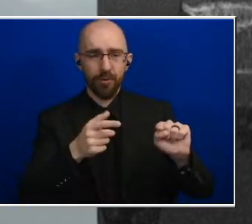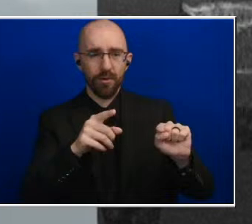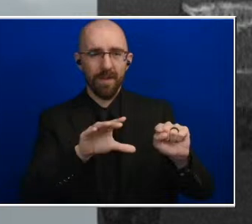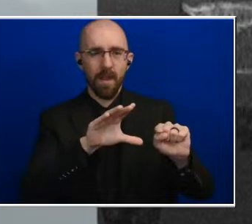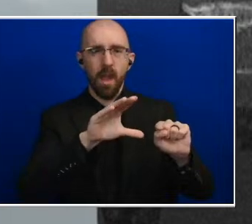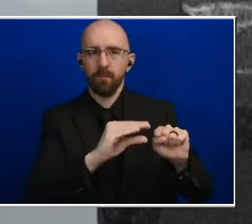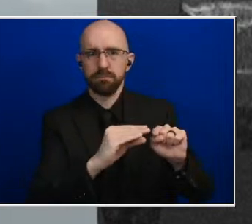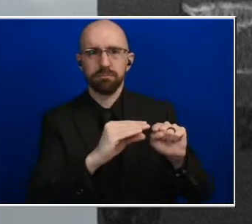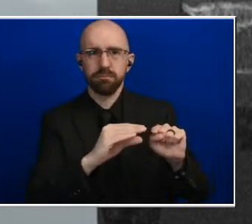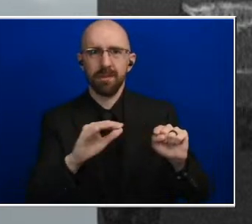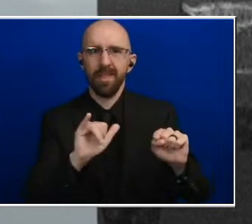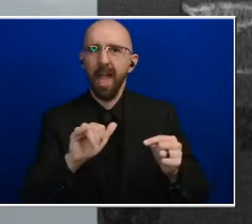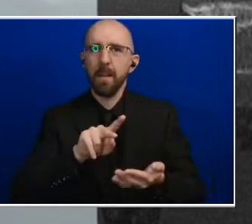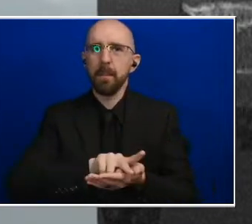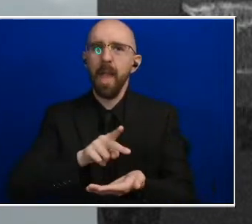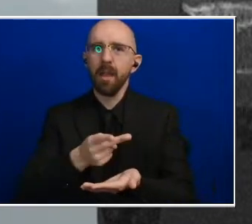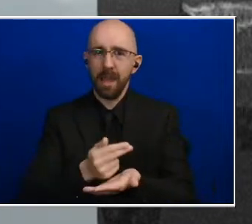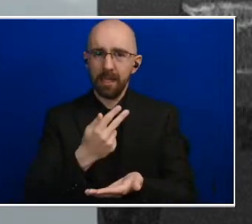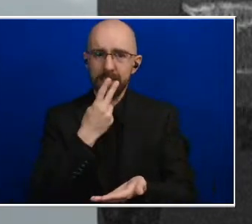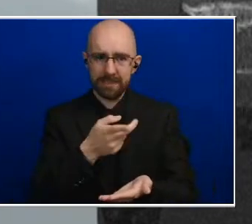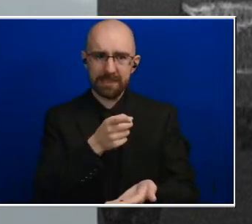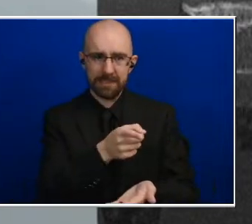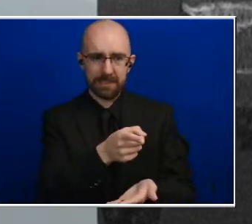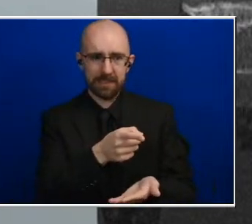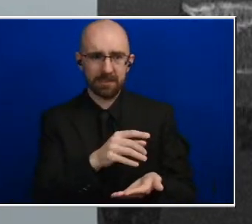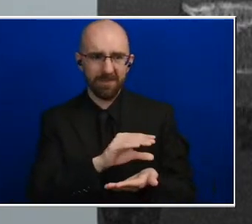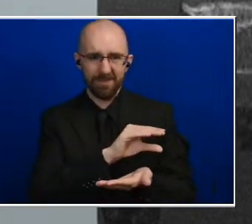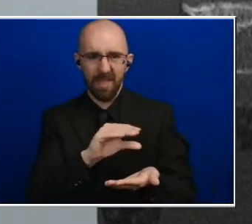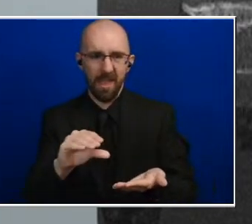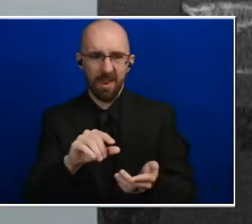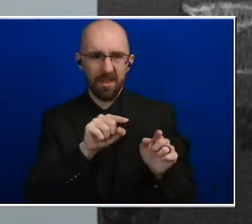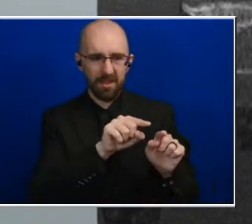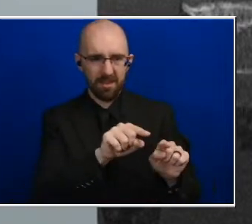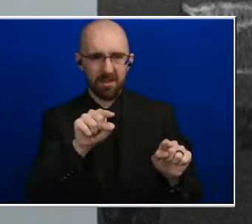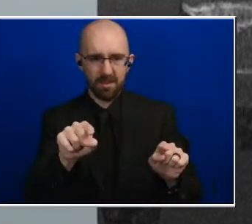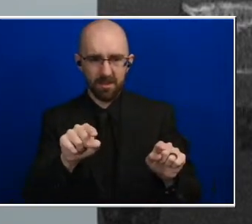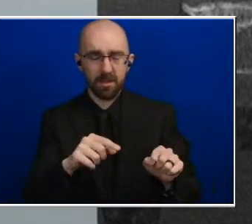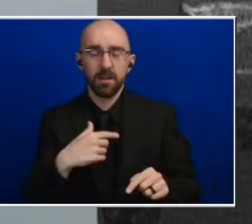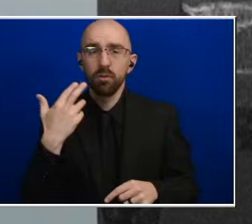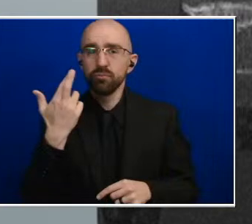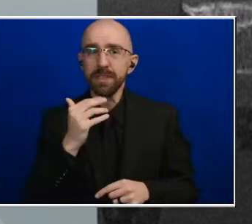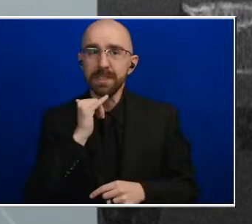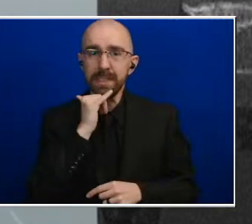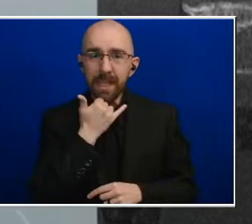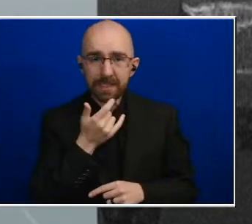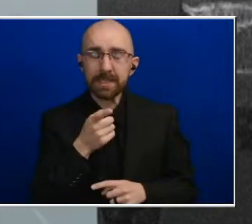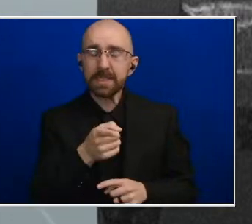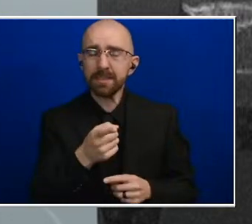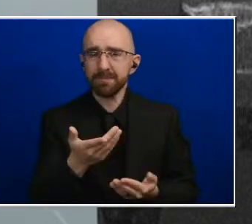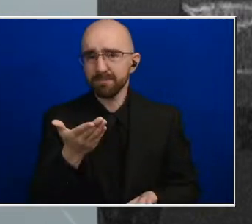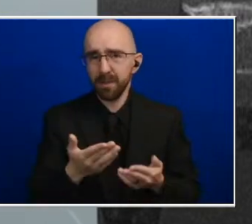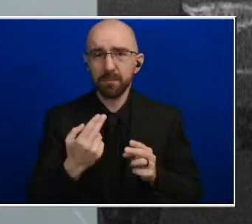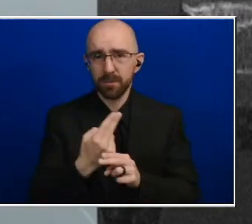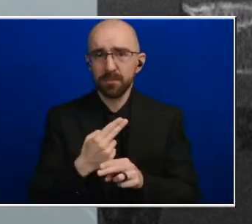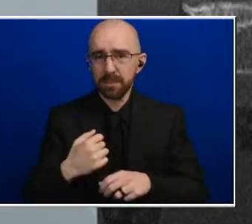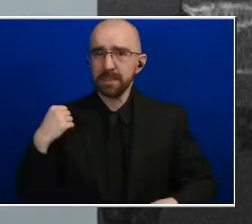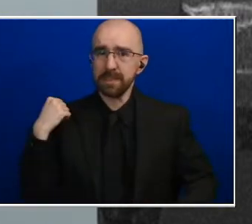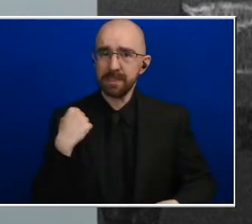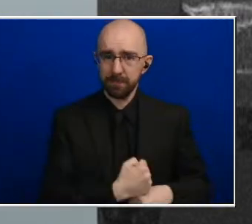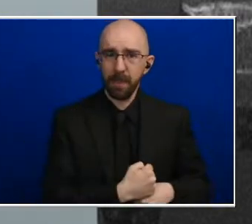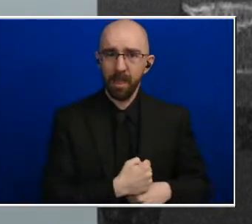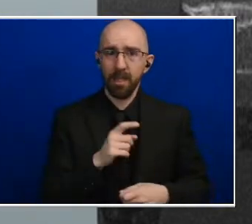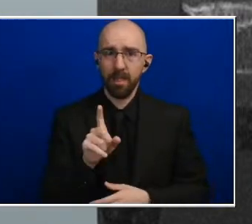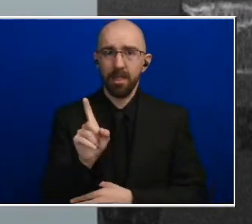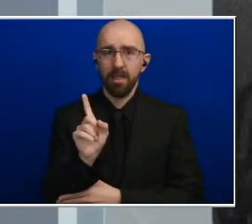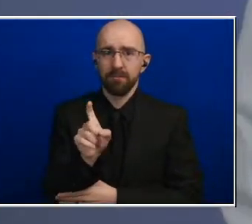2 different views. And the reason that happened is during his accident, he was probably wearing a seatbelt and he gets bent over the seatbelt with